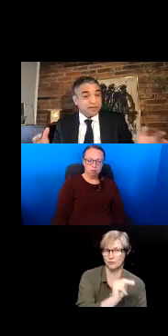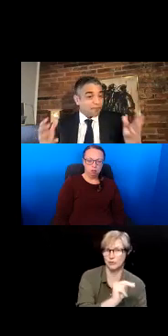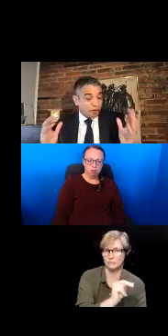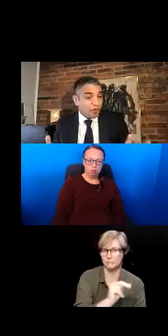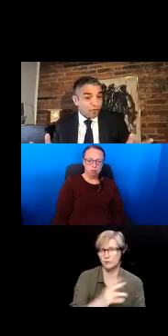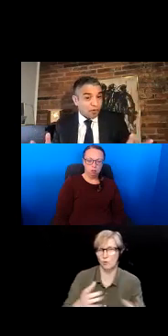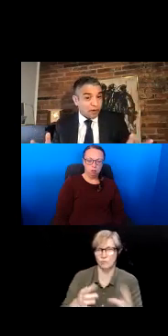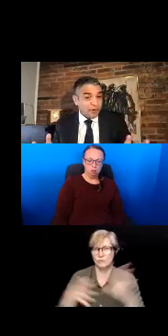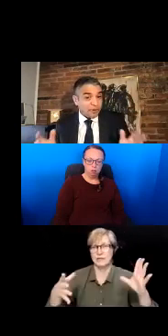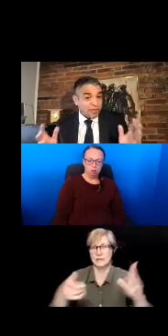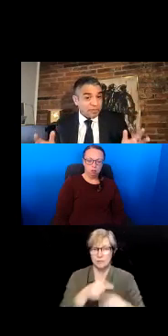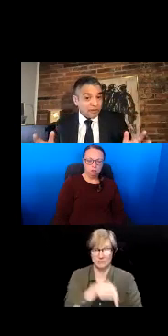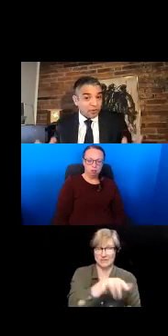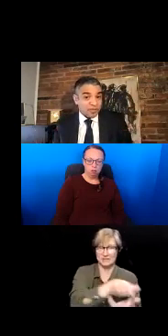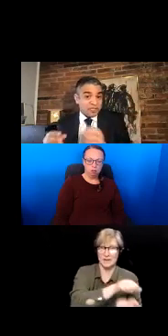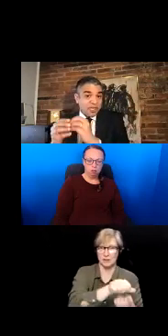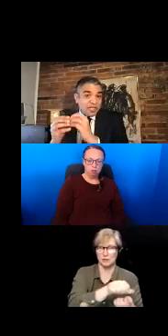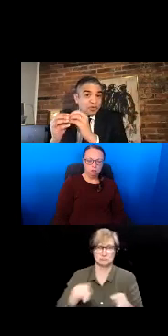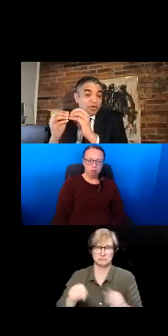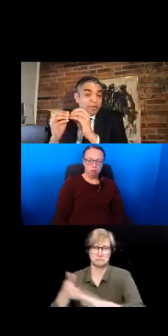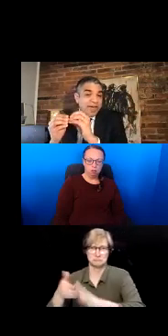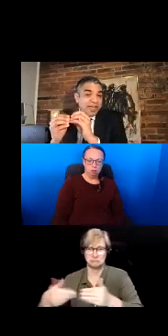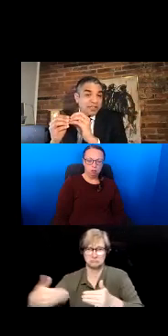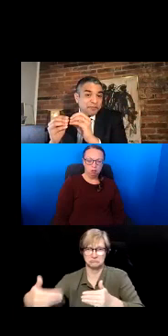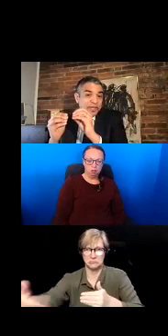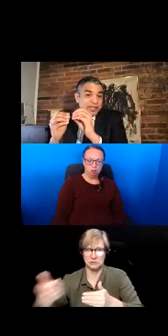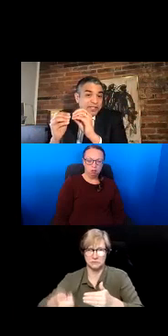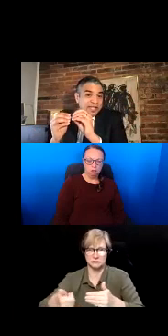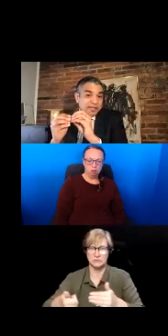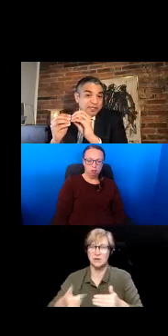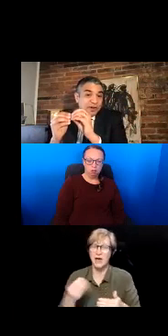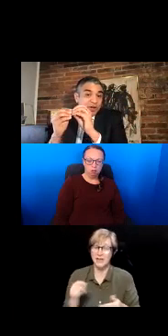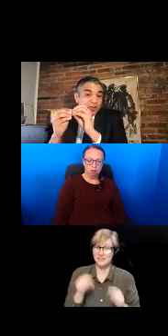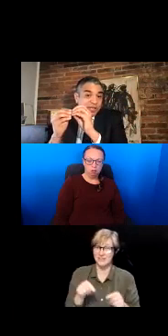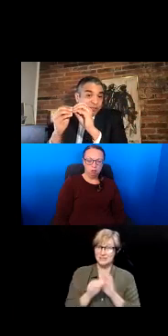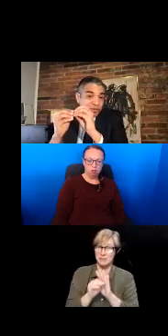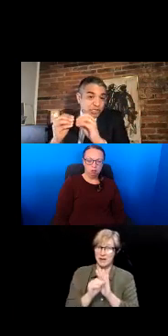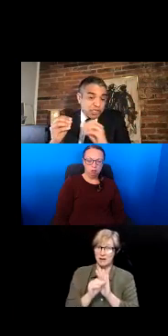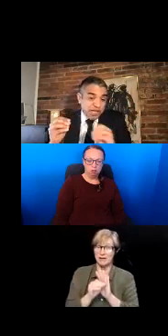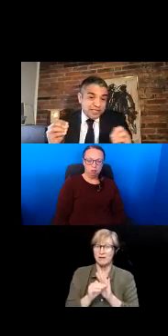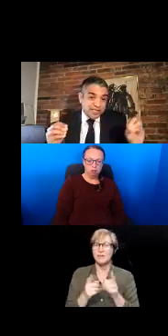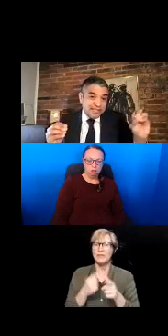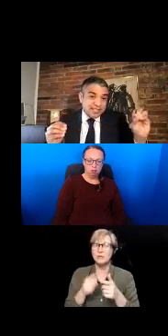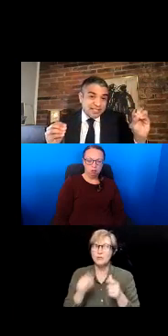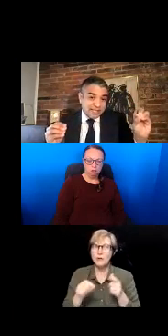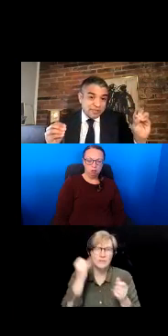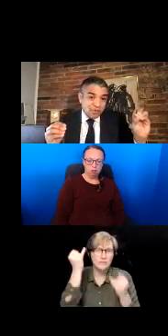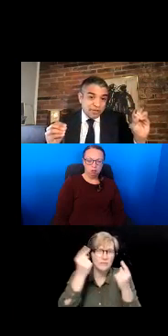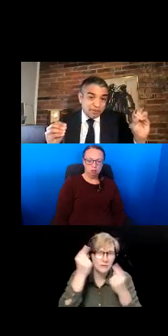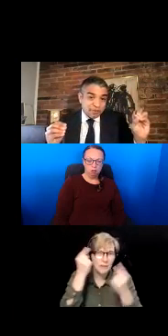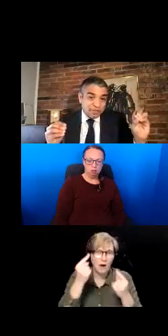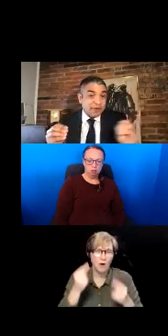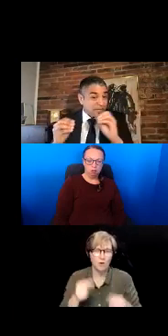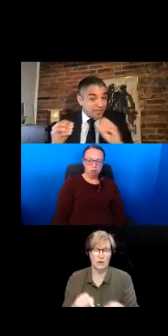side. And furthermore, the way this model works, you could imagine that this hemisphere would then project its